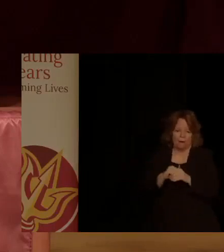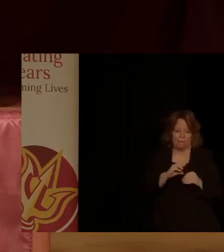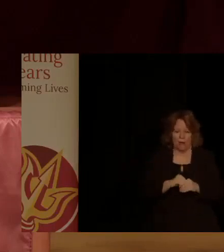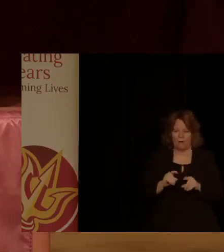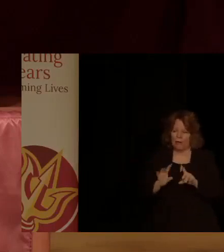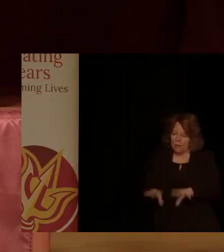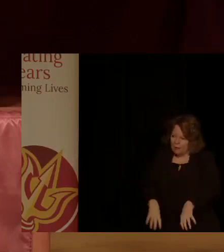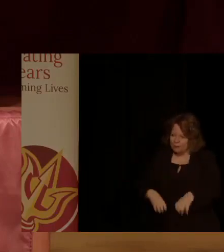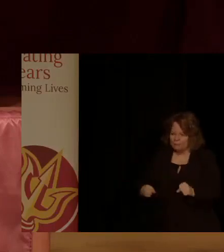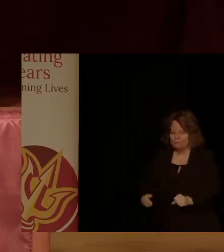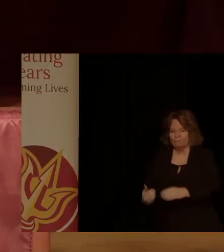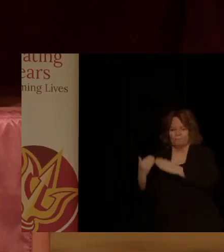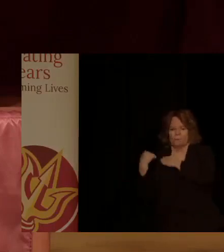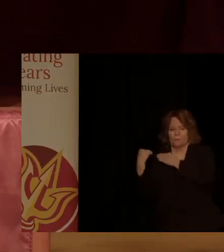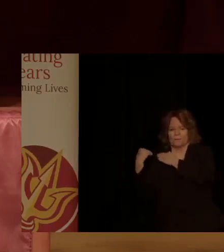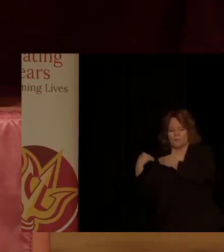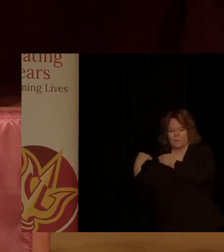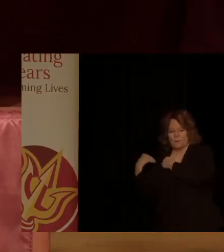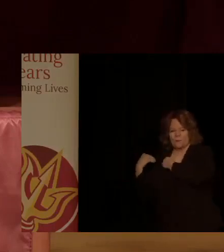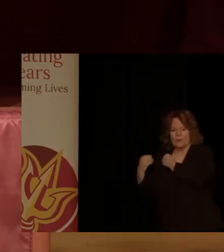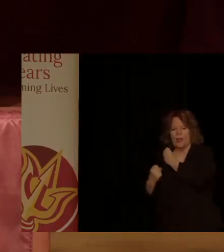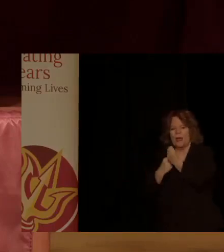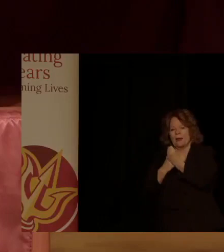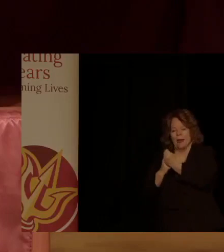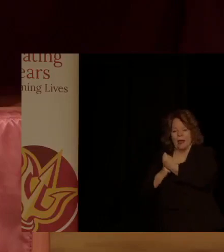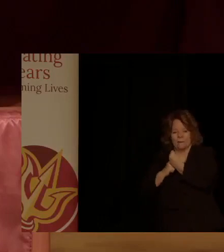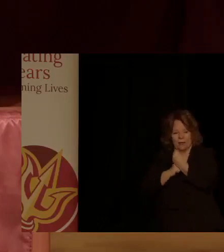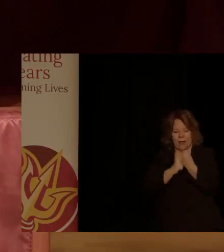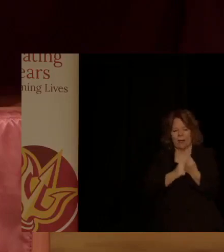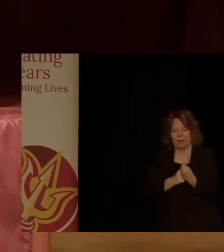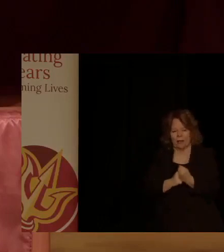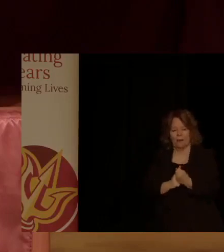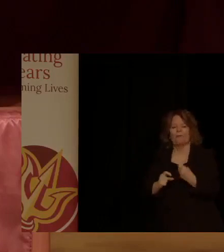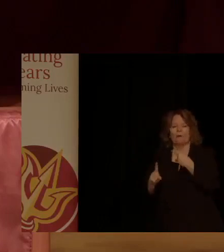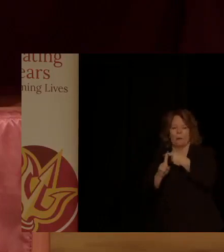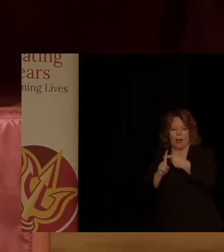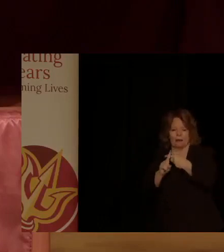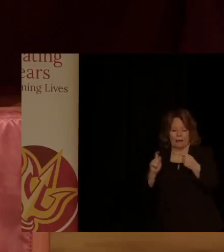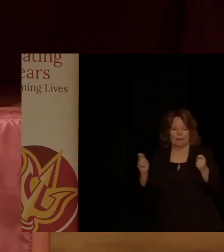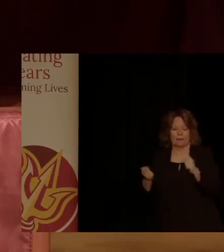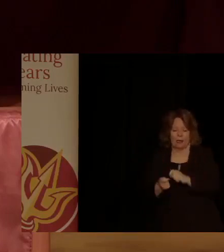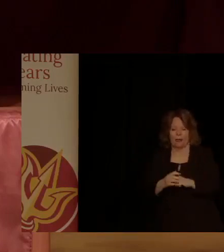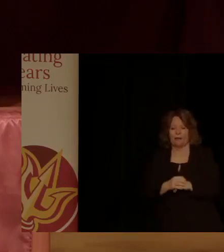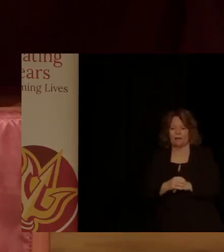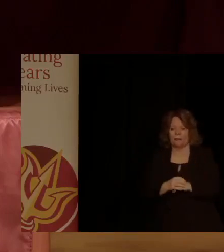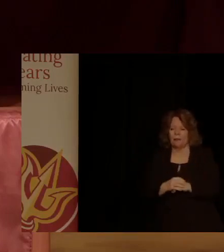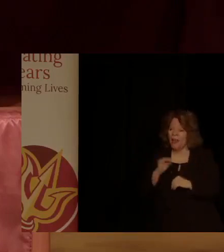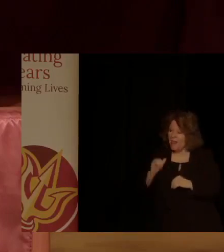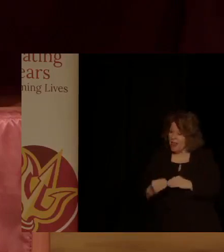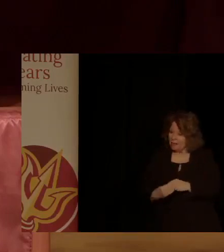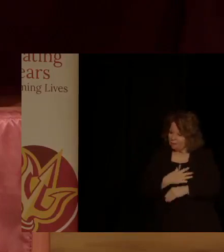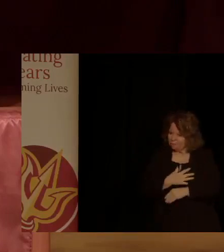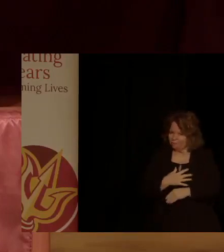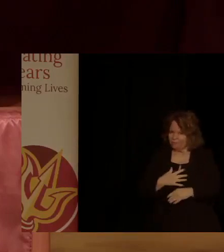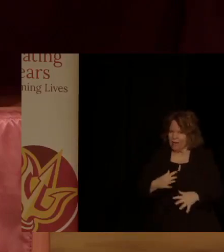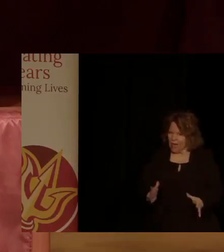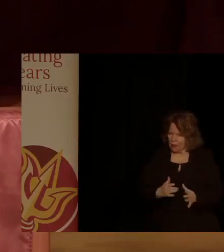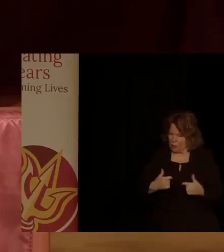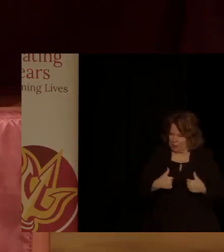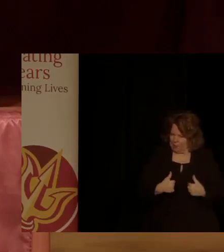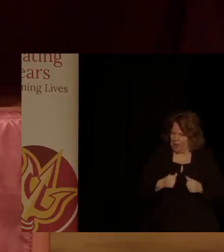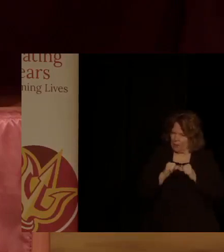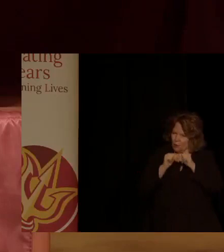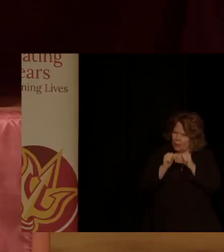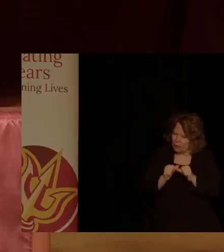civic responsibilities and advocating for positive change. Their passion encourages me to continue working toward a